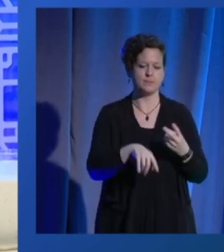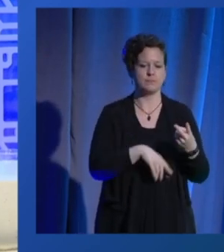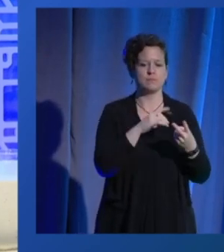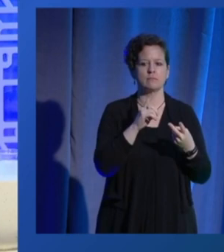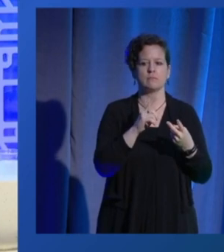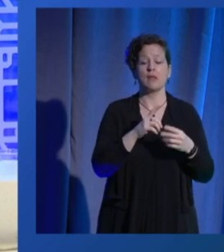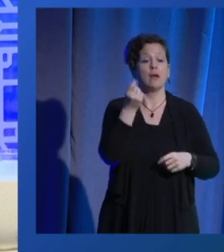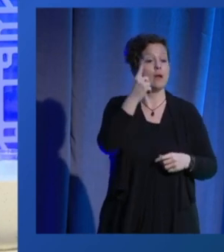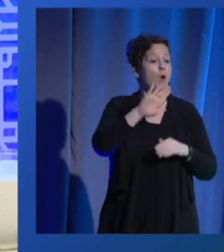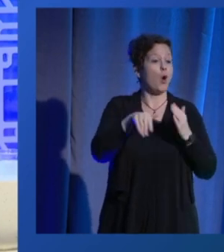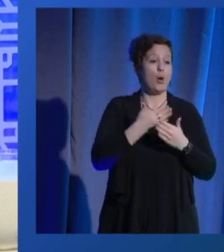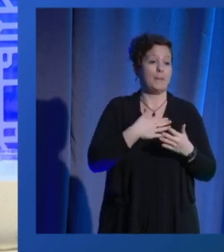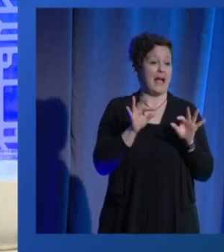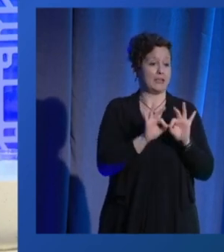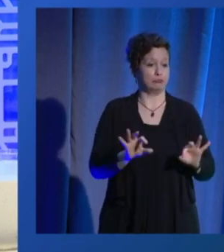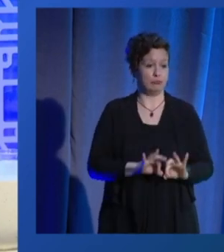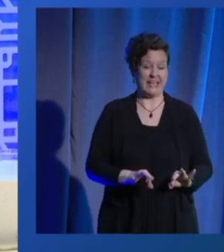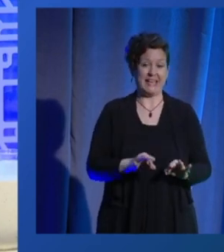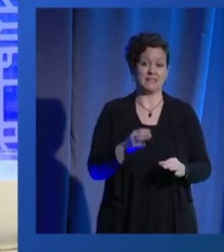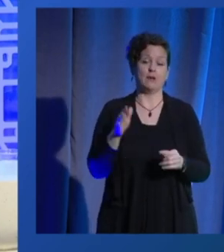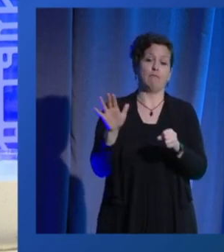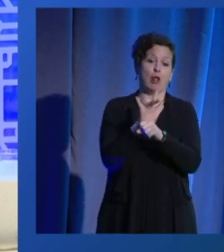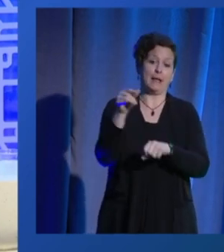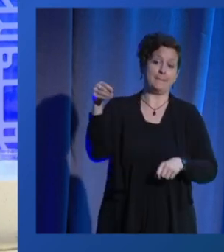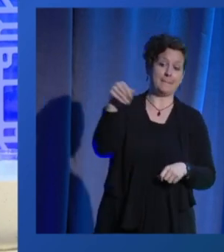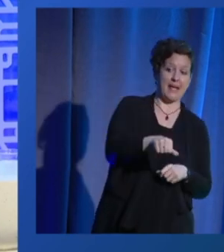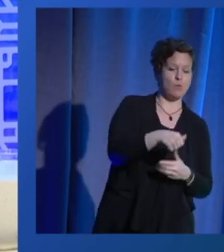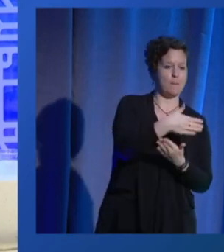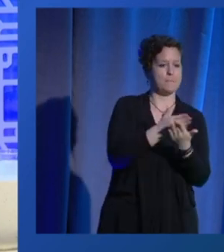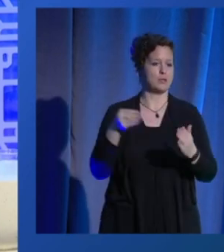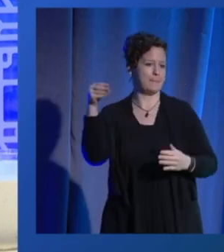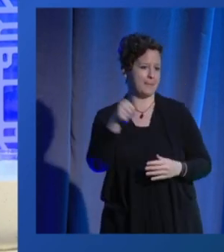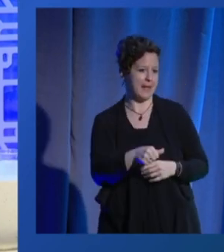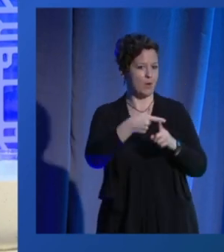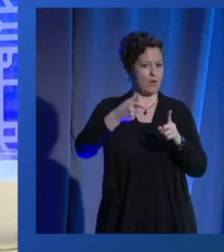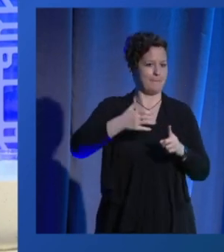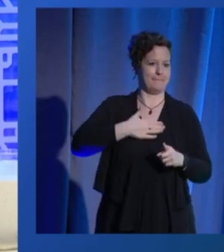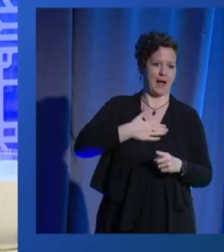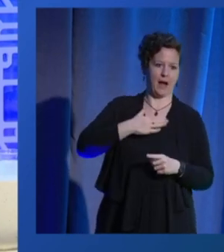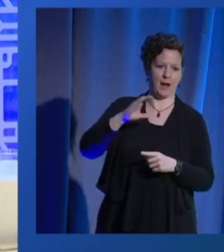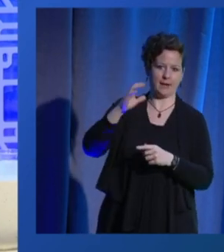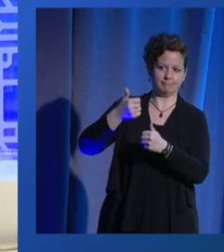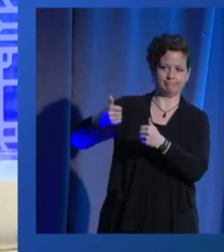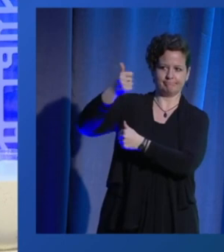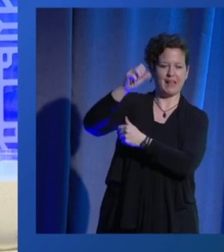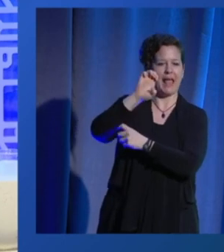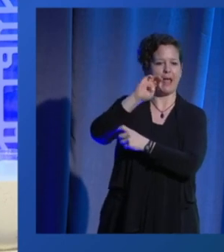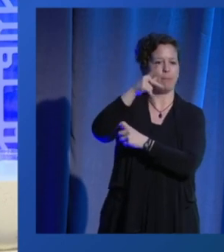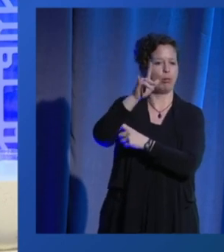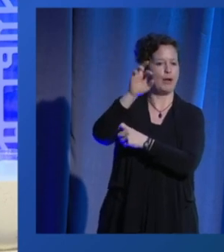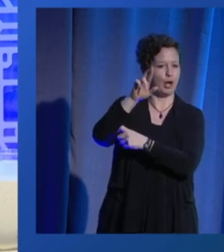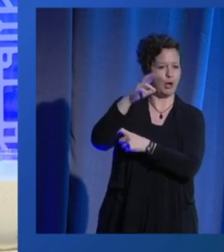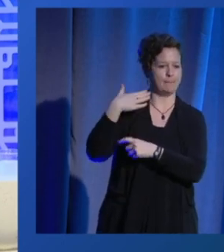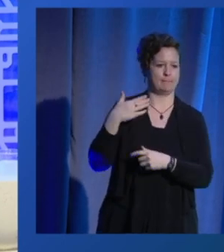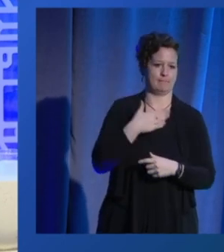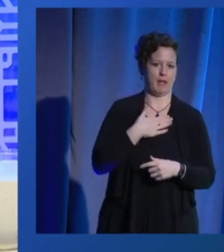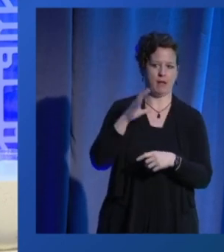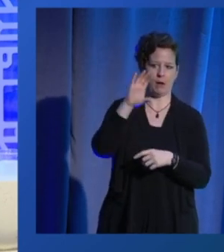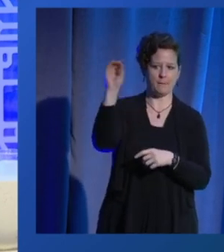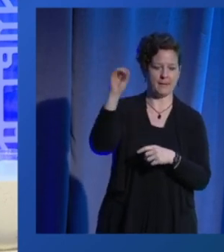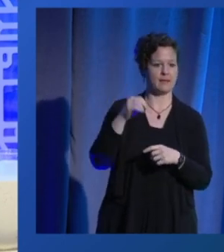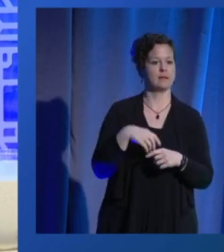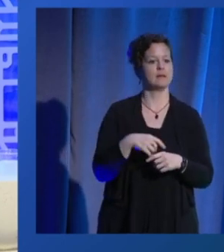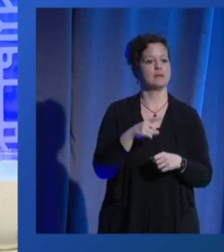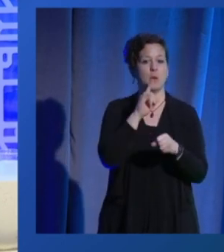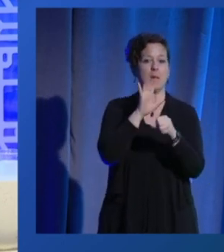pursued have been either fully or partially paid for by my employer uh you commit your time to them and they'll commit to your devel vment